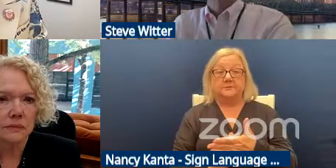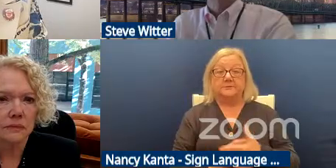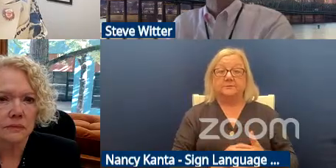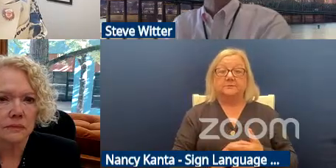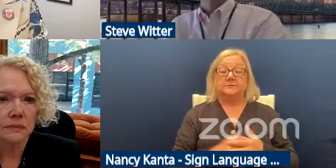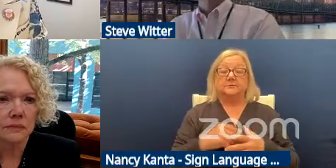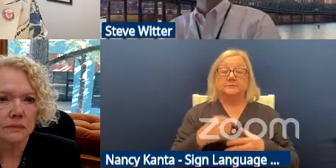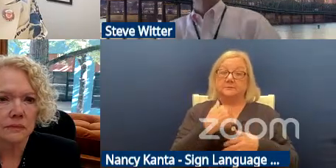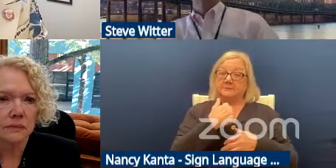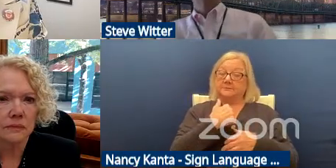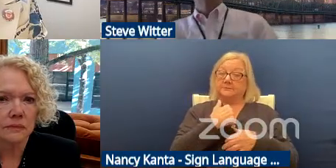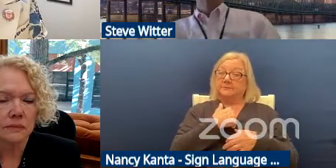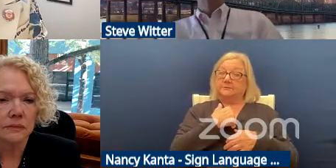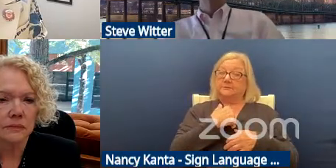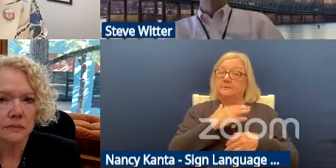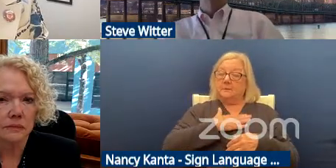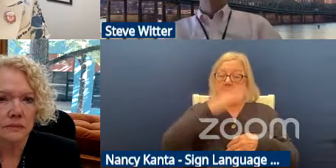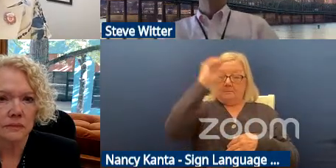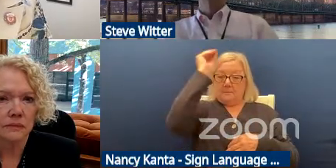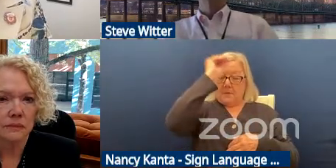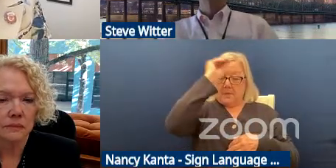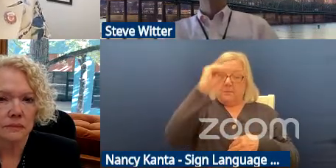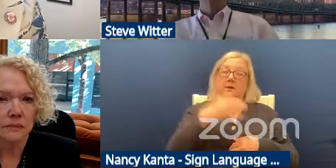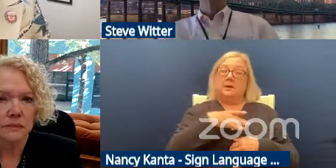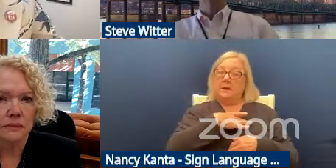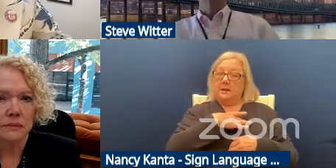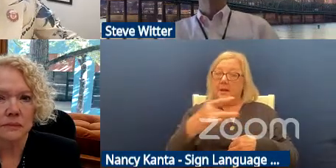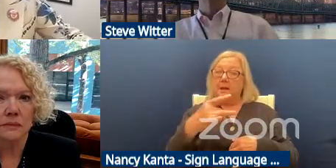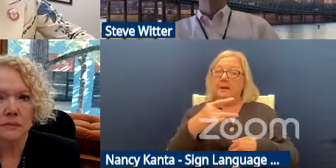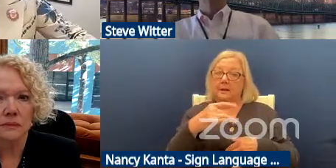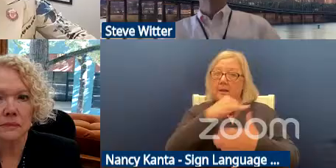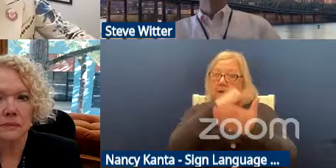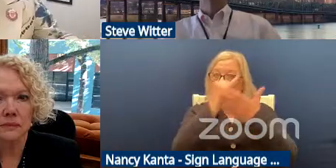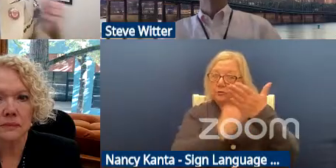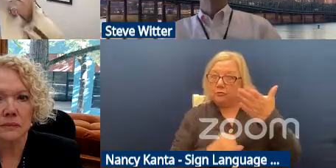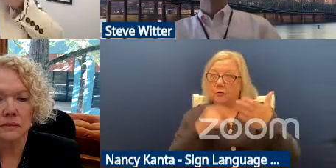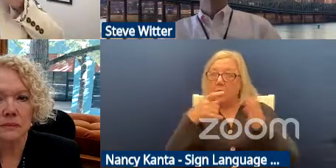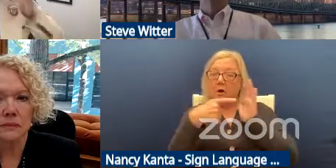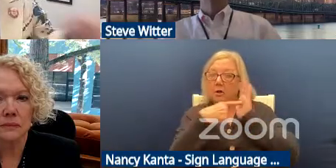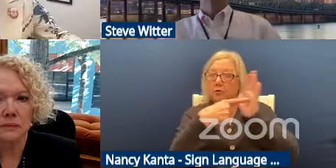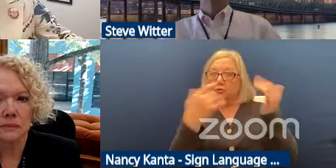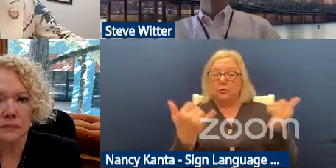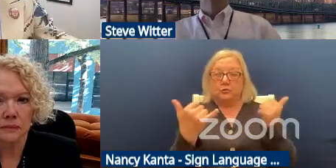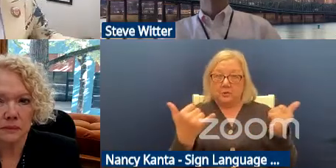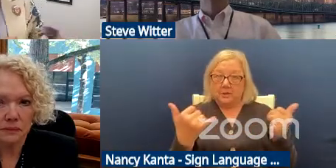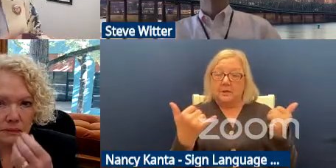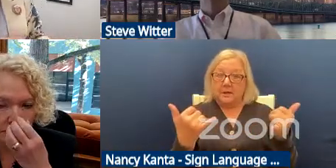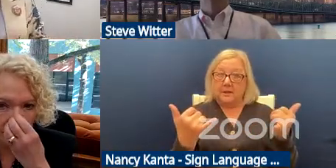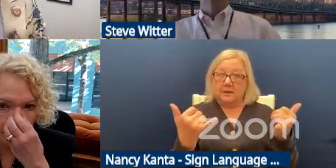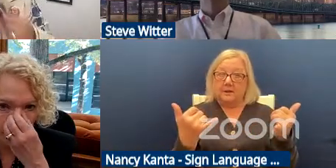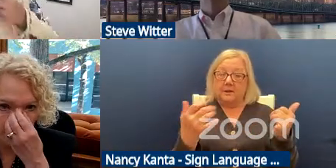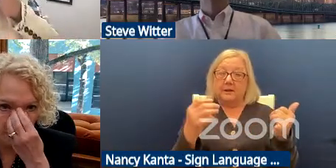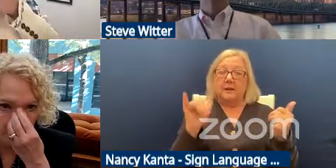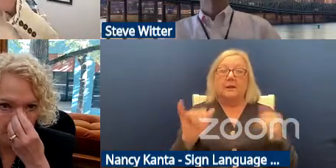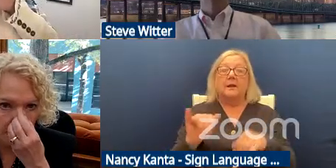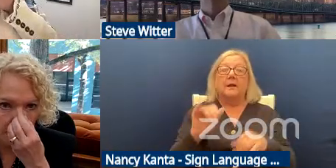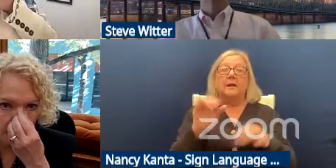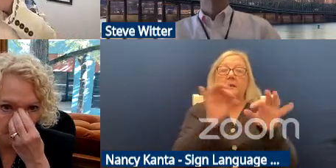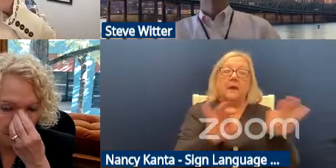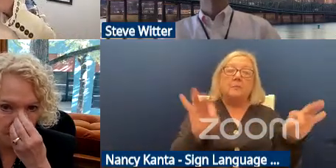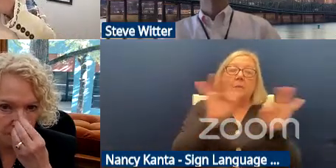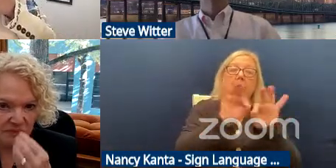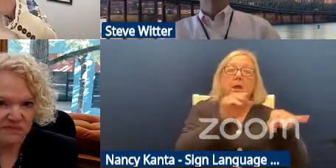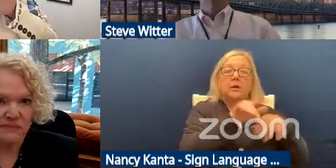of like the V design of the rendering that you showed today of the main river bridge. It has an elegance, it